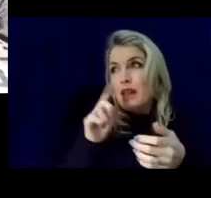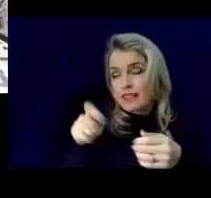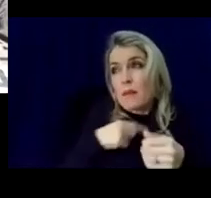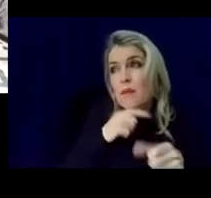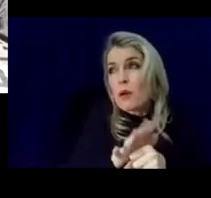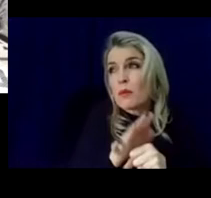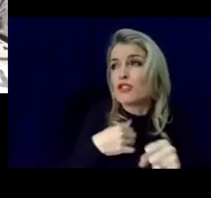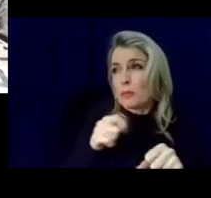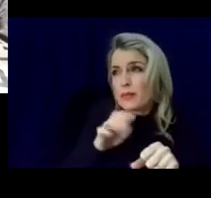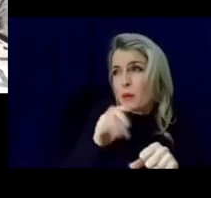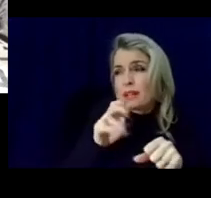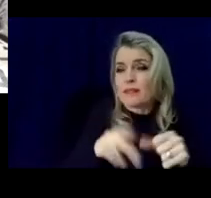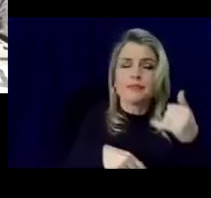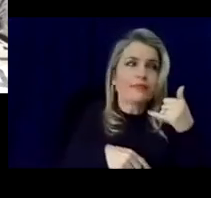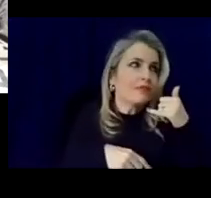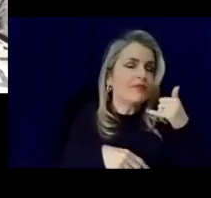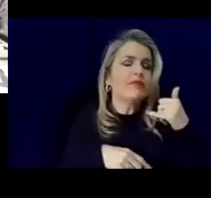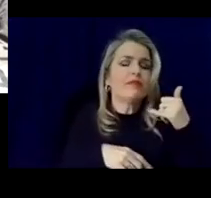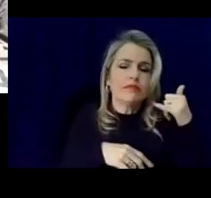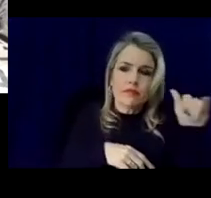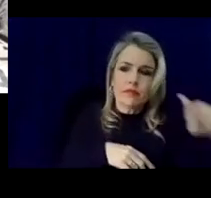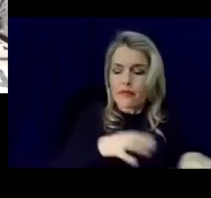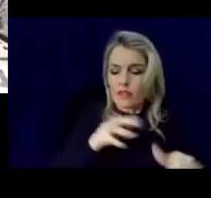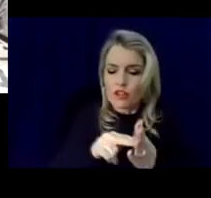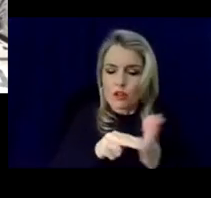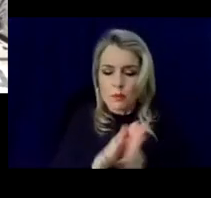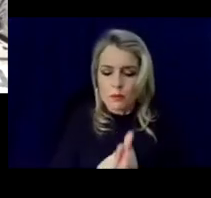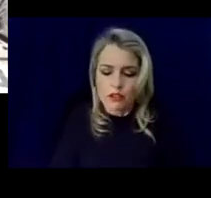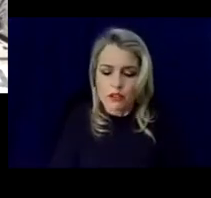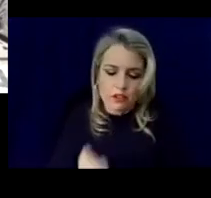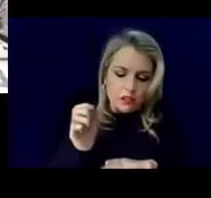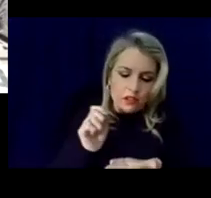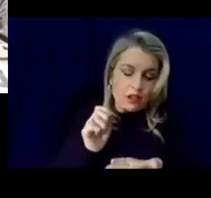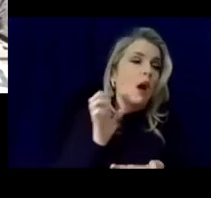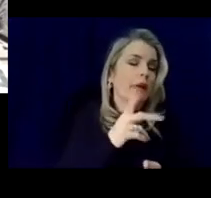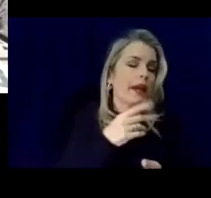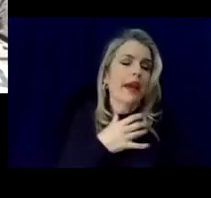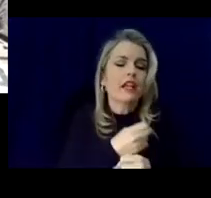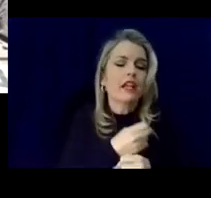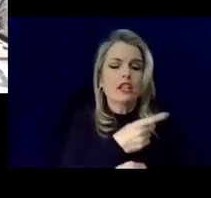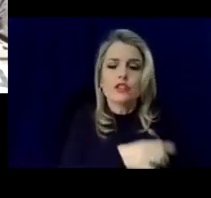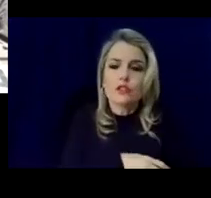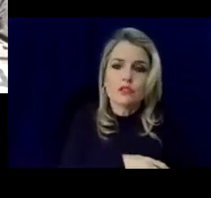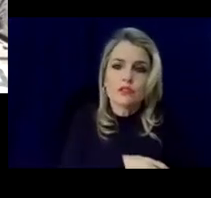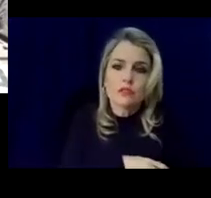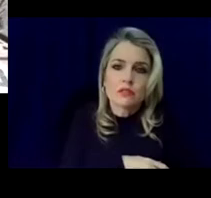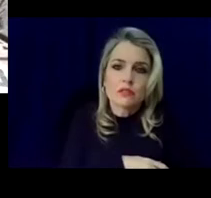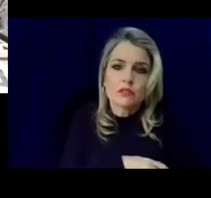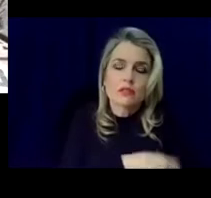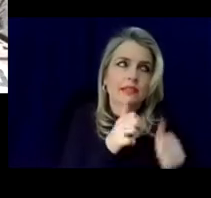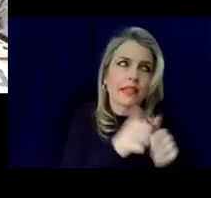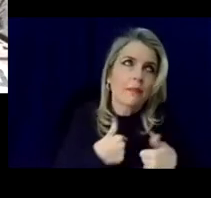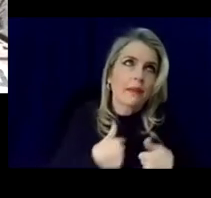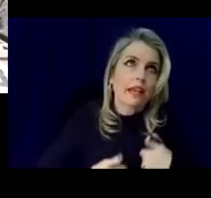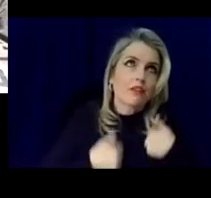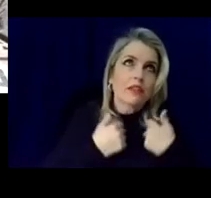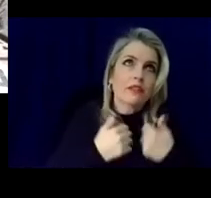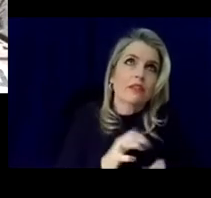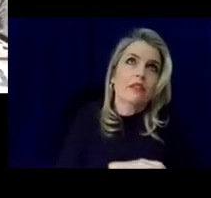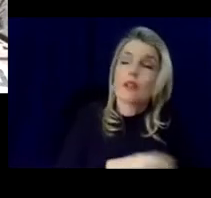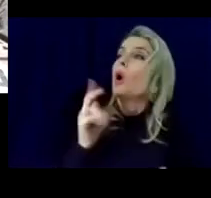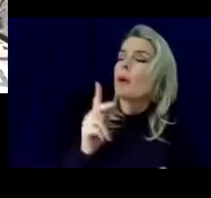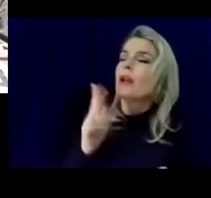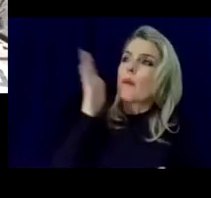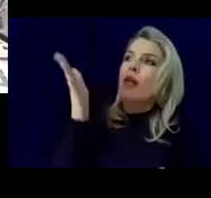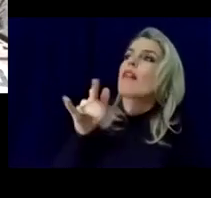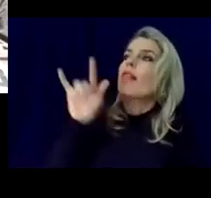Nima gathers her notebook back into her bag. I got you. Text me the address. Okay.